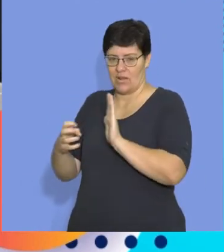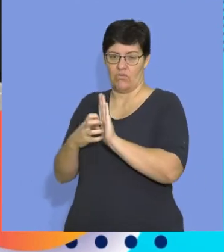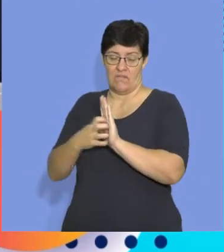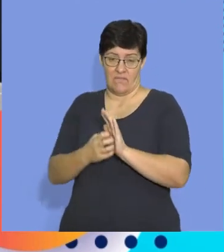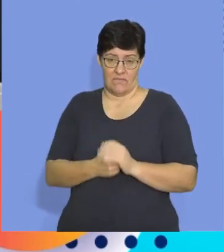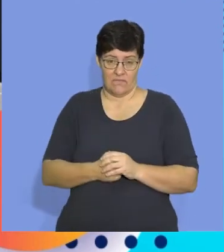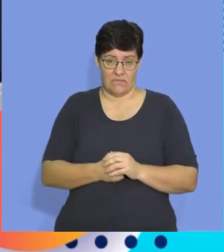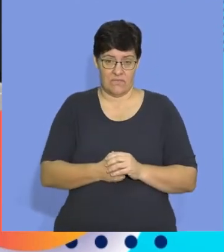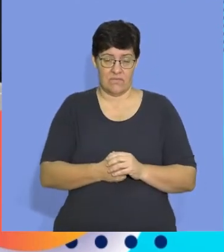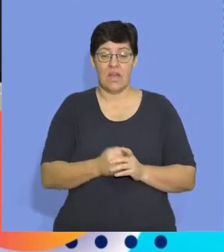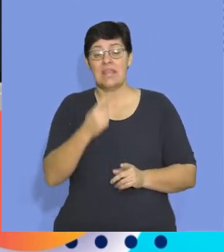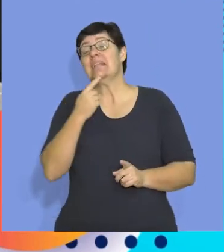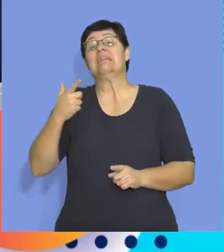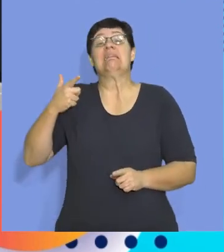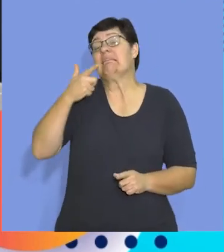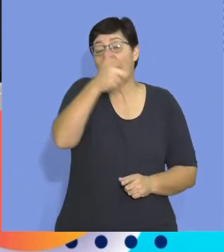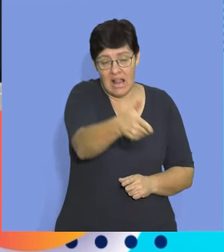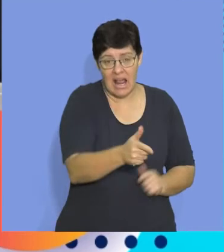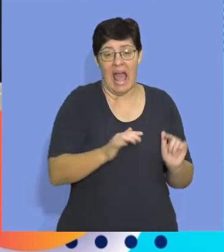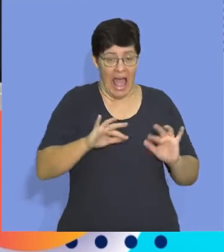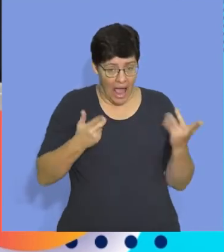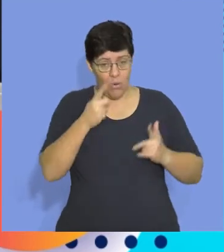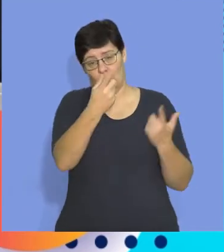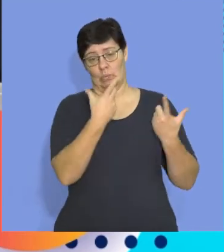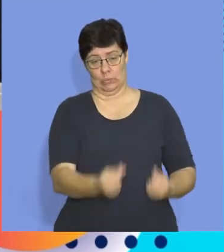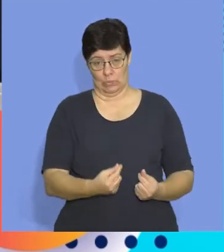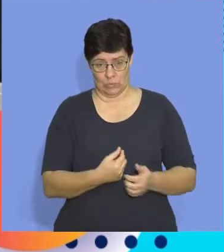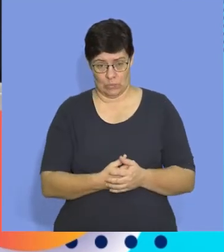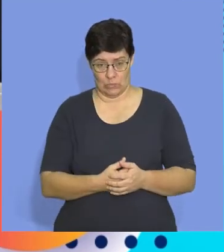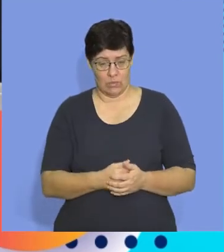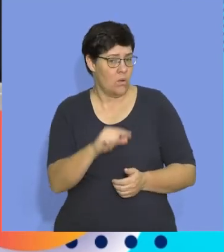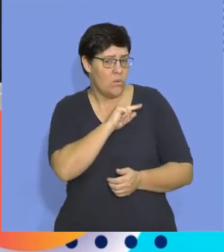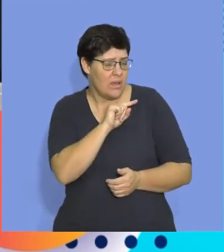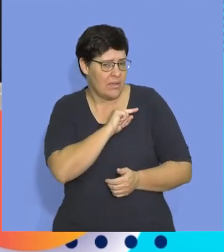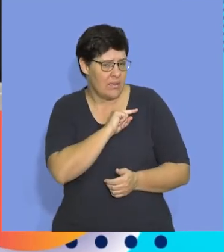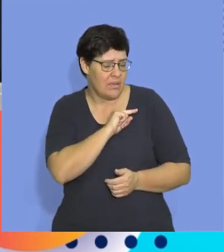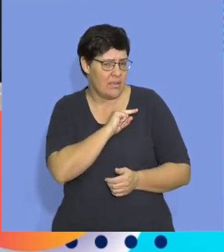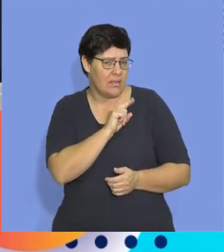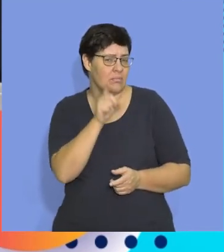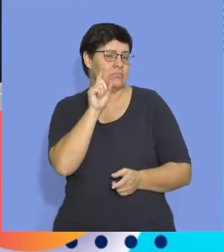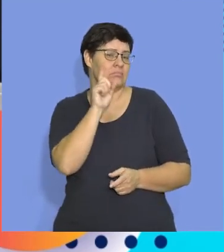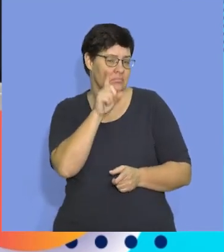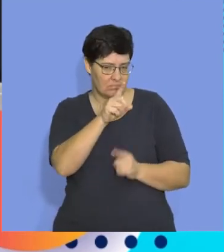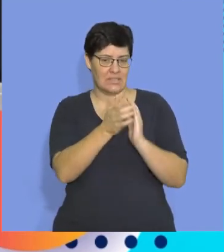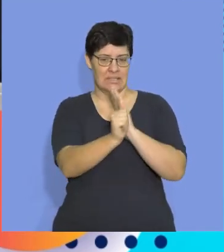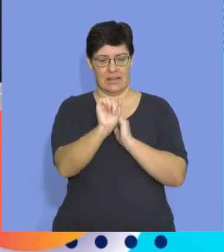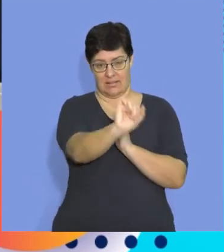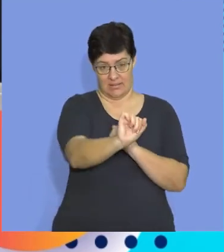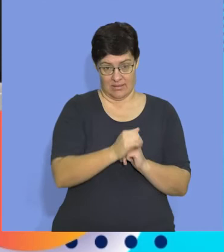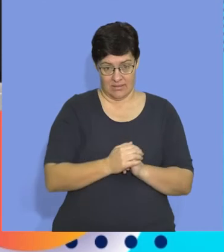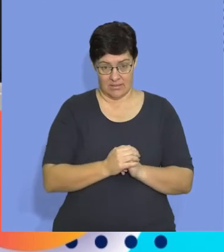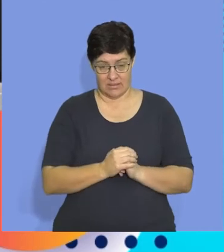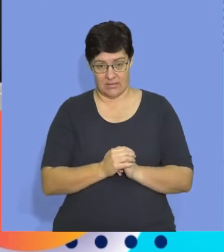are specifying the way they want you to do it. Why? Because we're testing a skill. We're testing